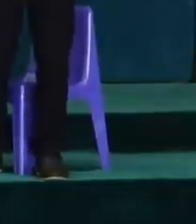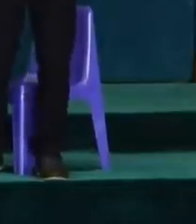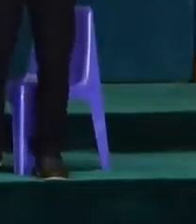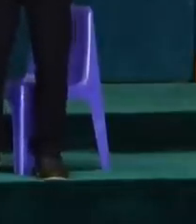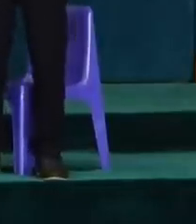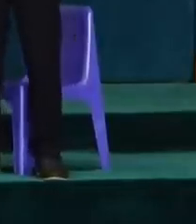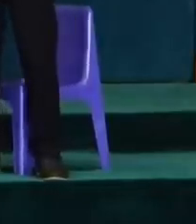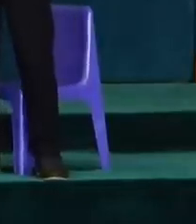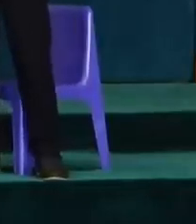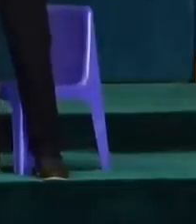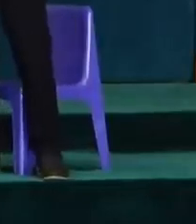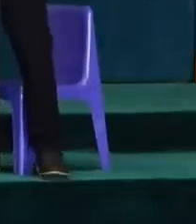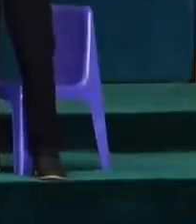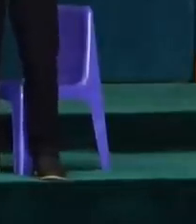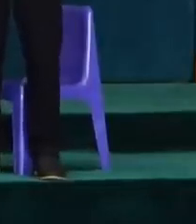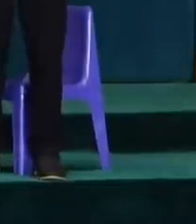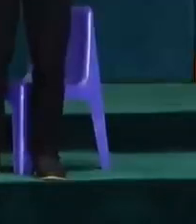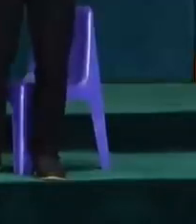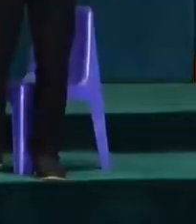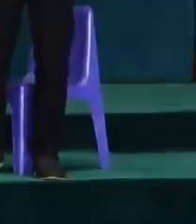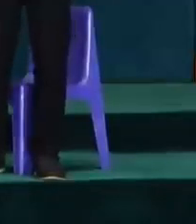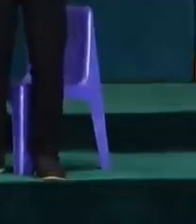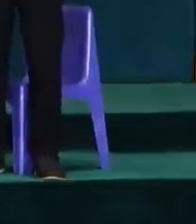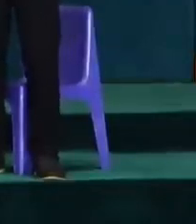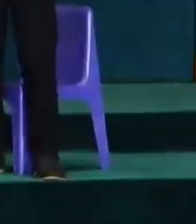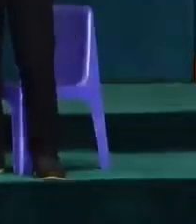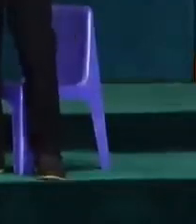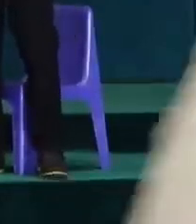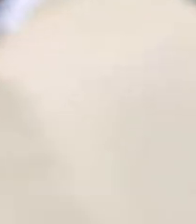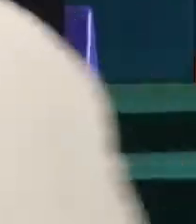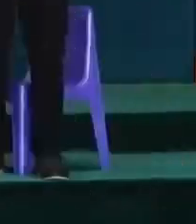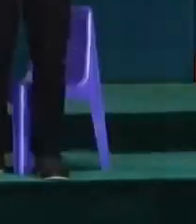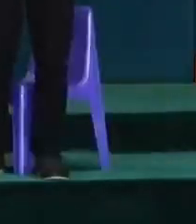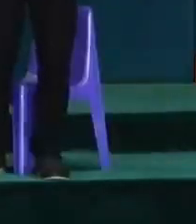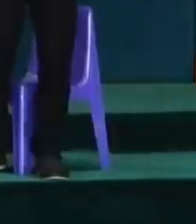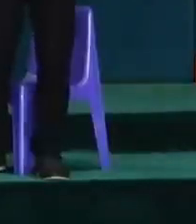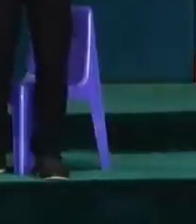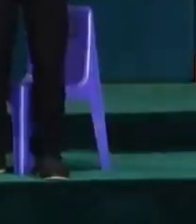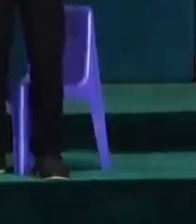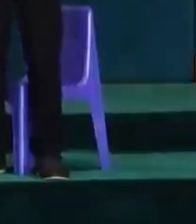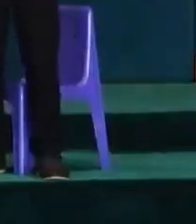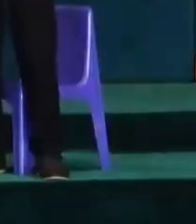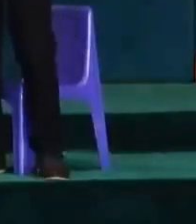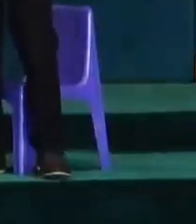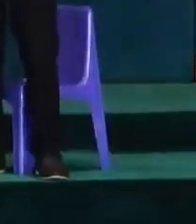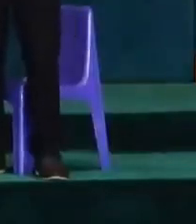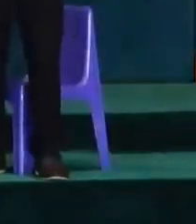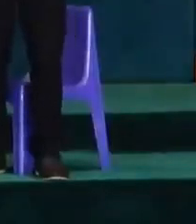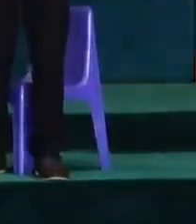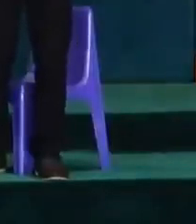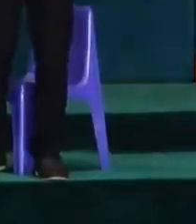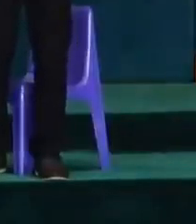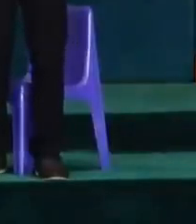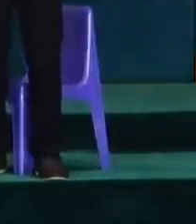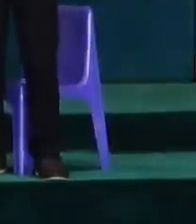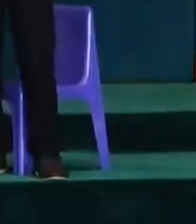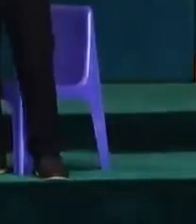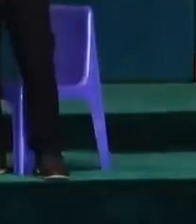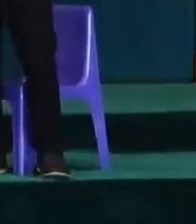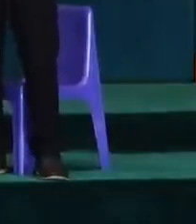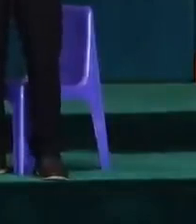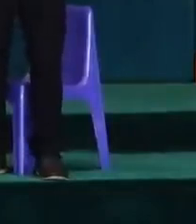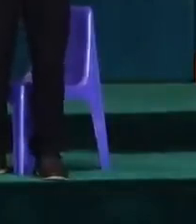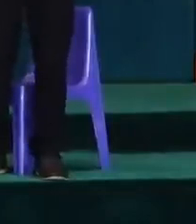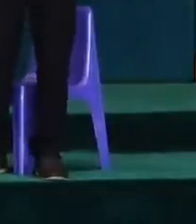am walking with Jesus, walking with Jesus